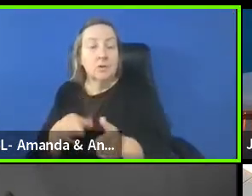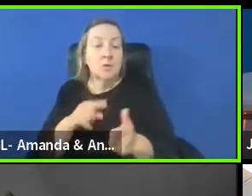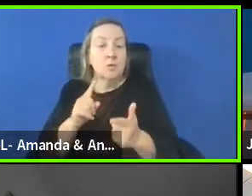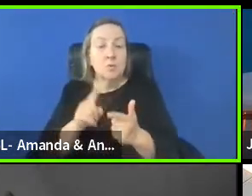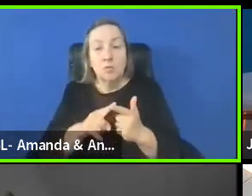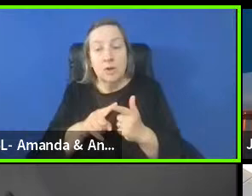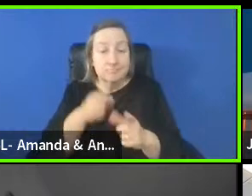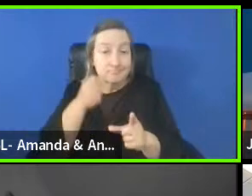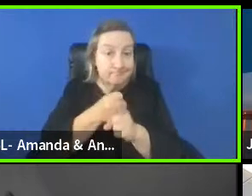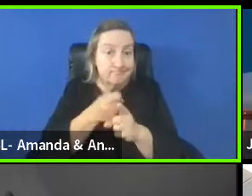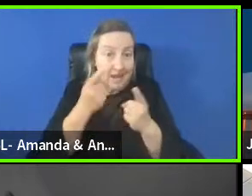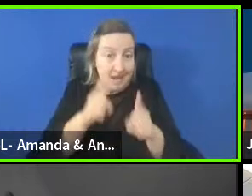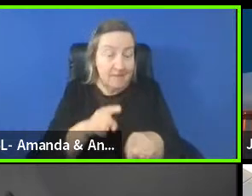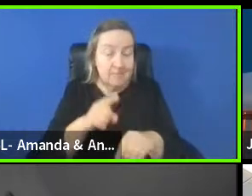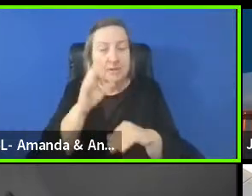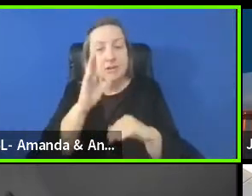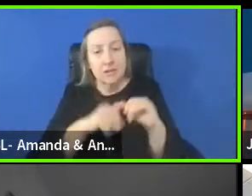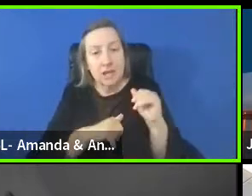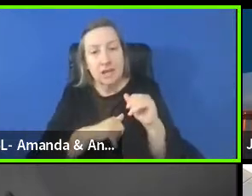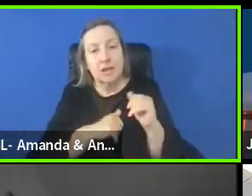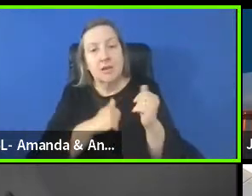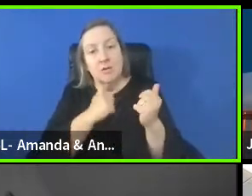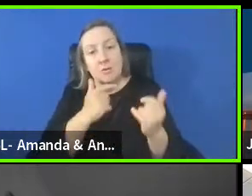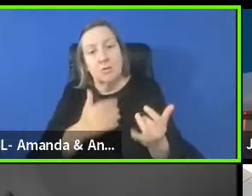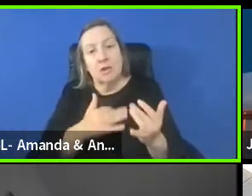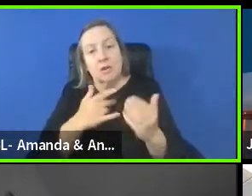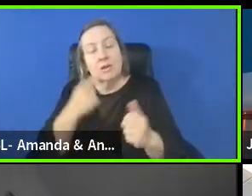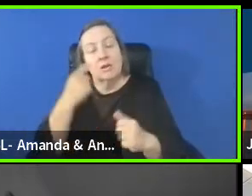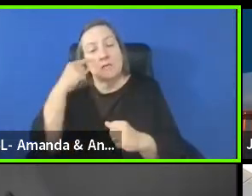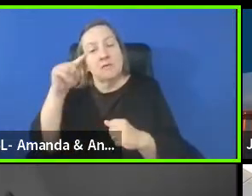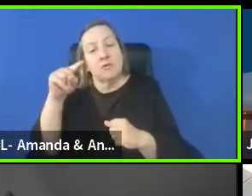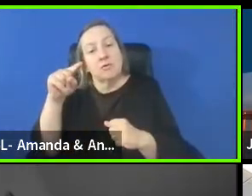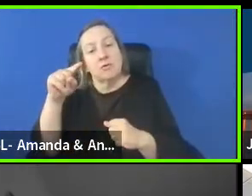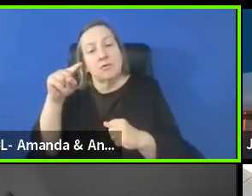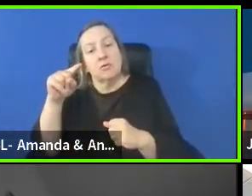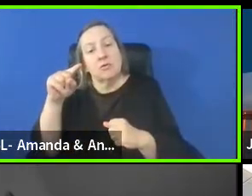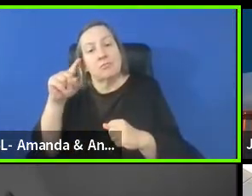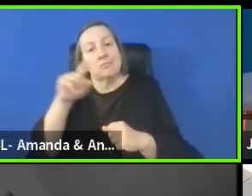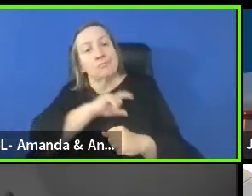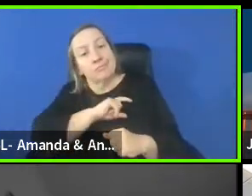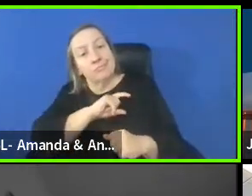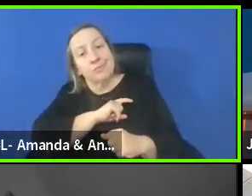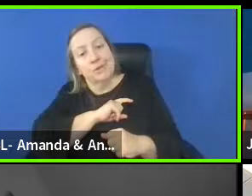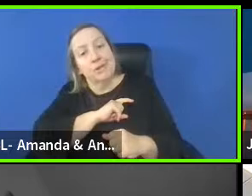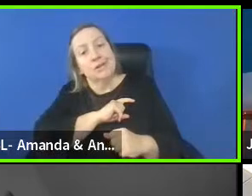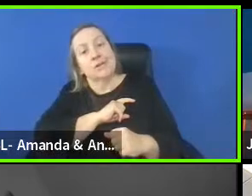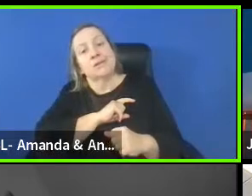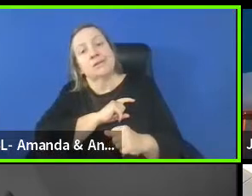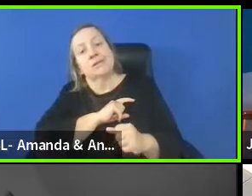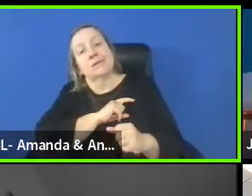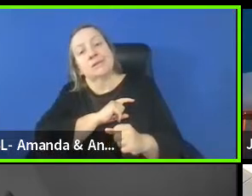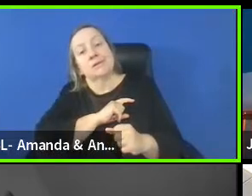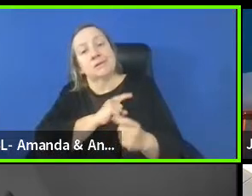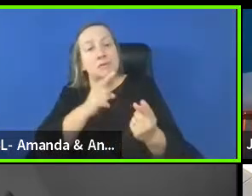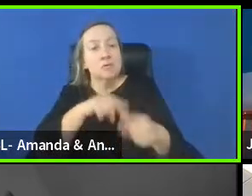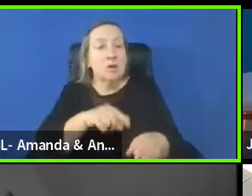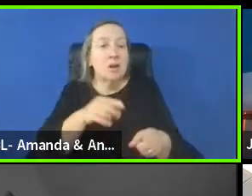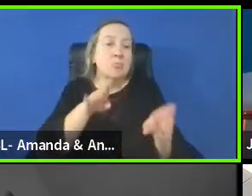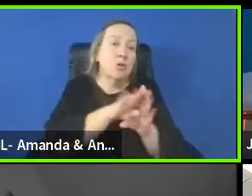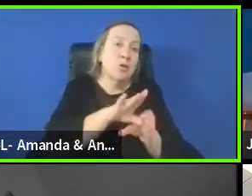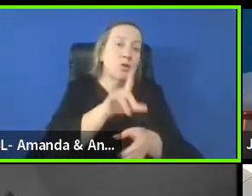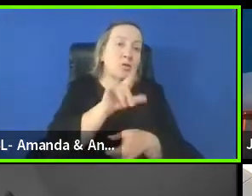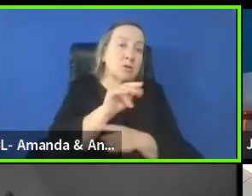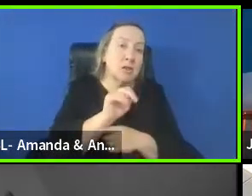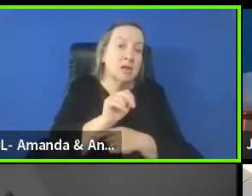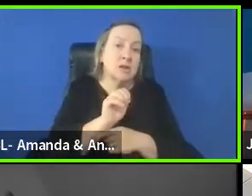an incident, rather than waiting for law enforcement to come out and close a lane. You can do